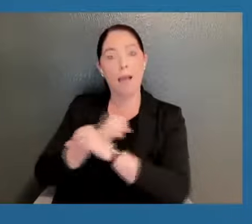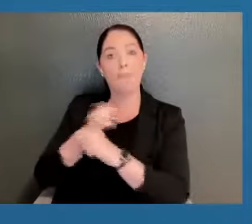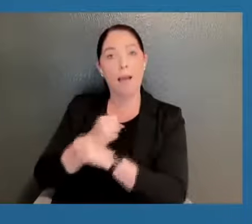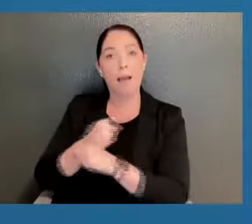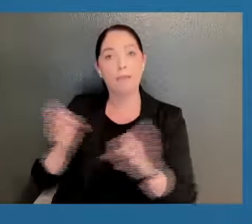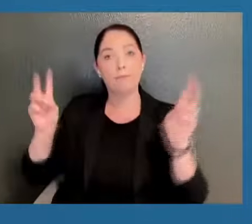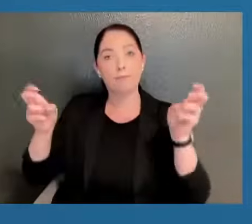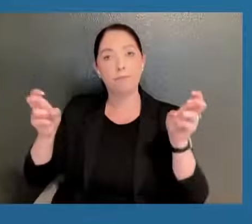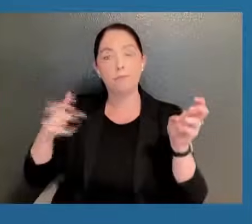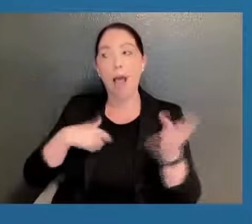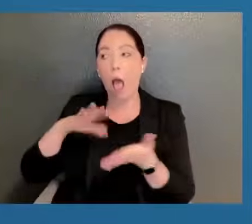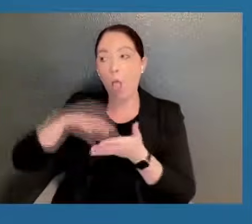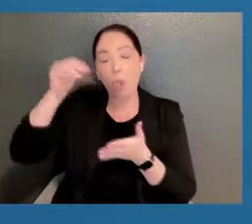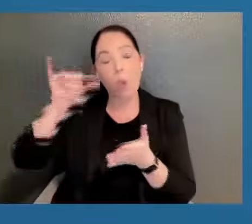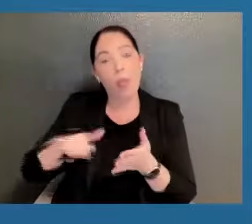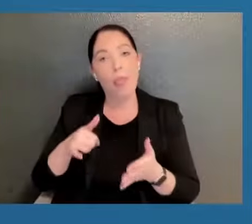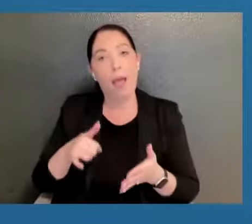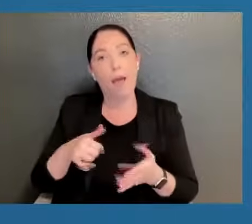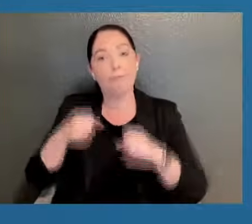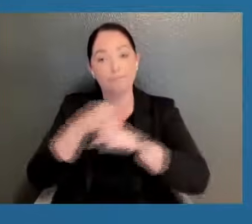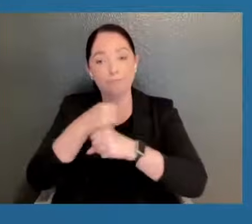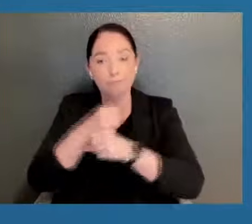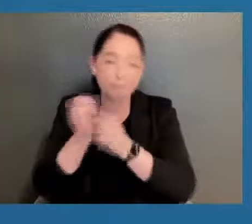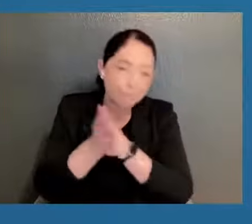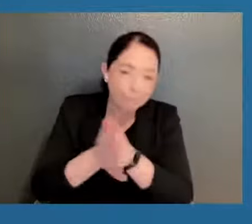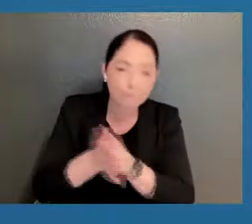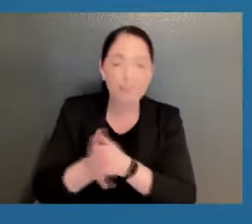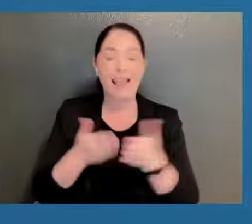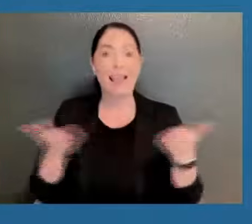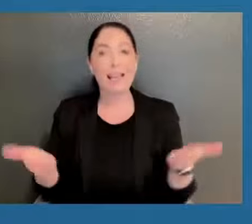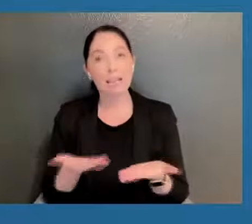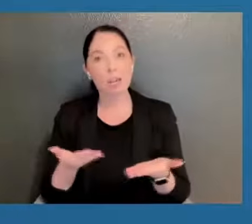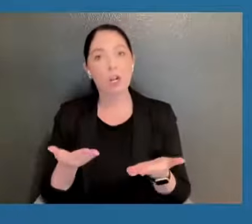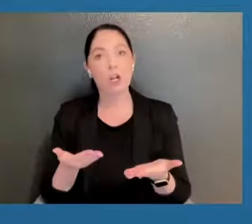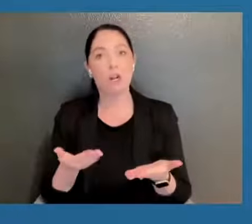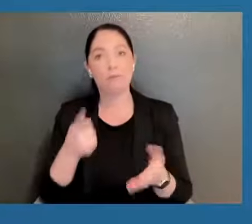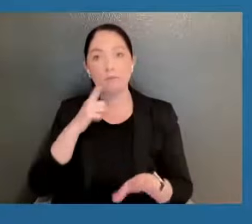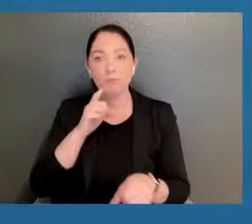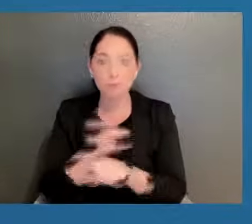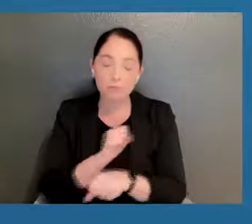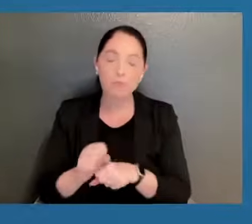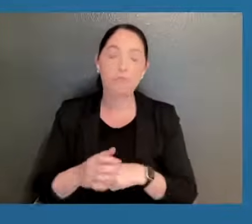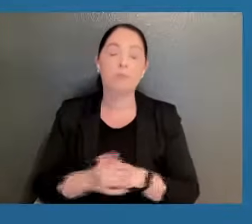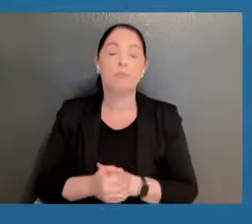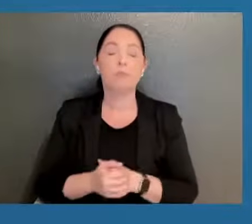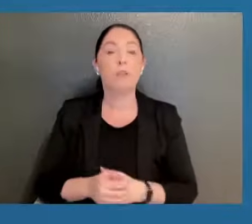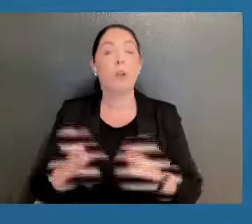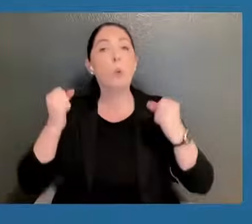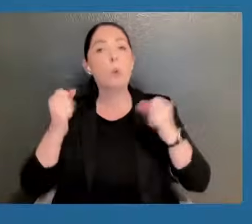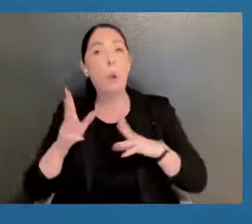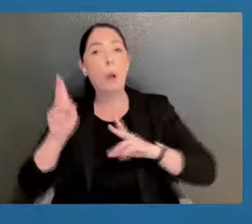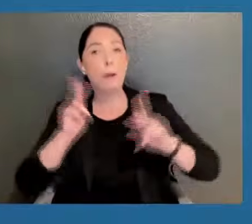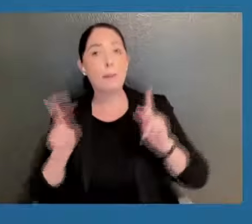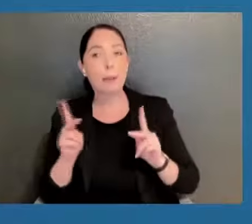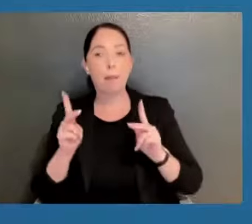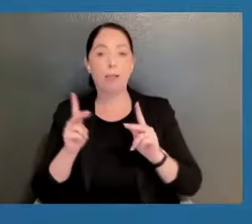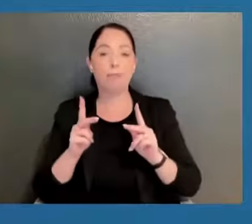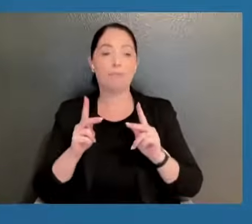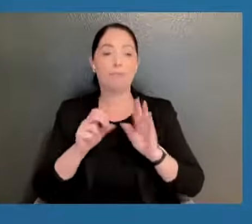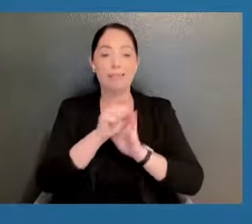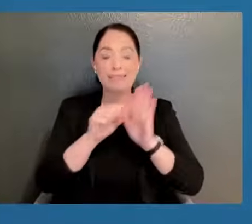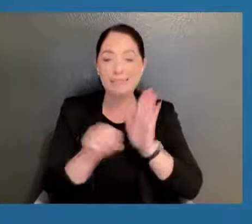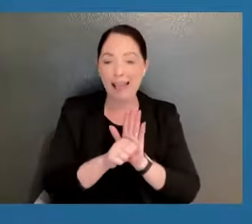it, because right now, there are so many people across this state and in this community who are